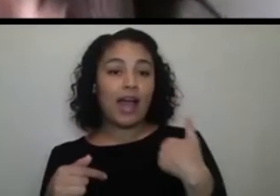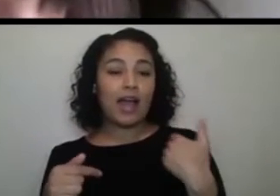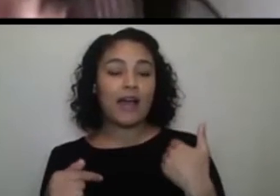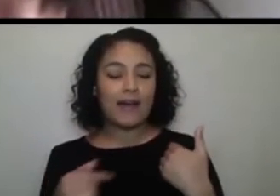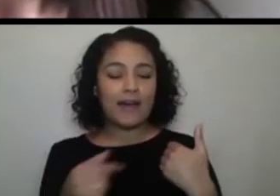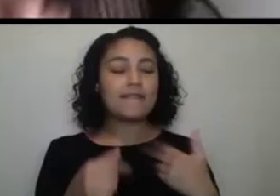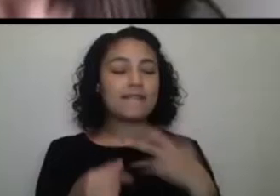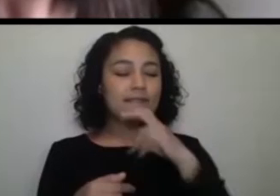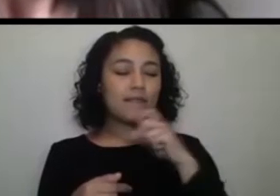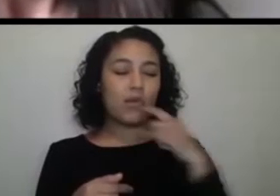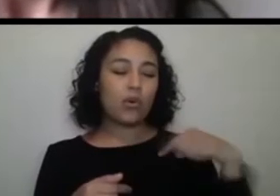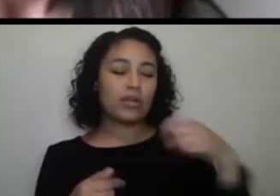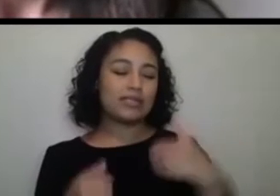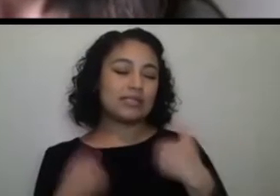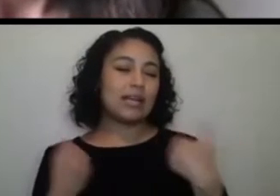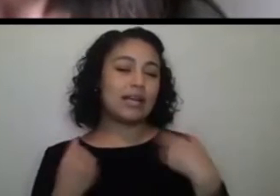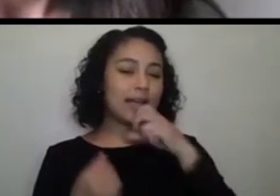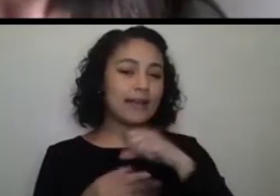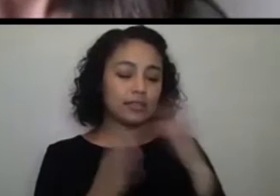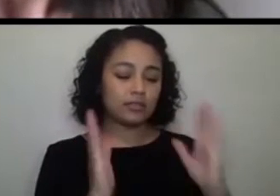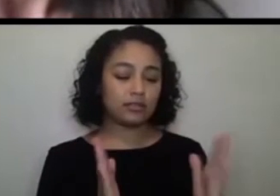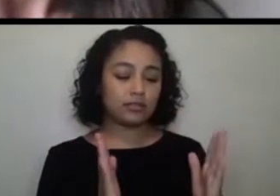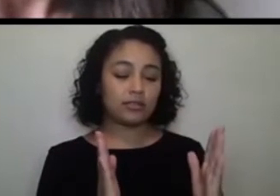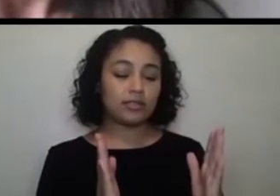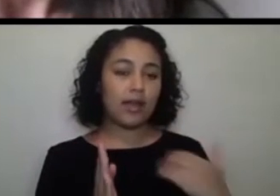group because there are 4 books in the